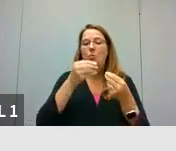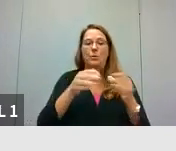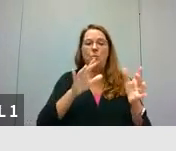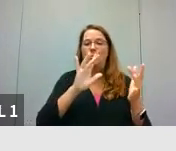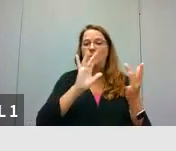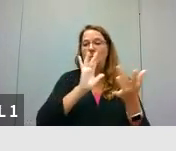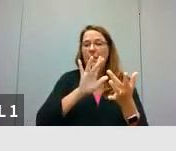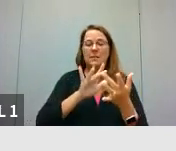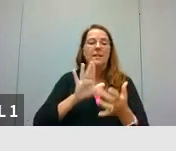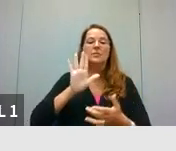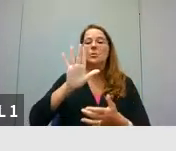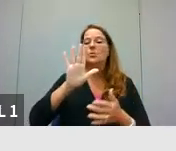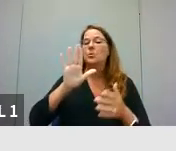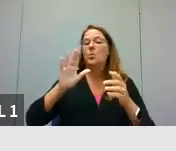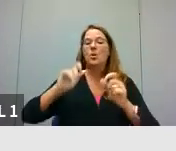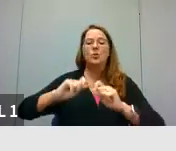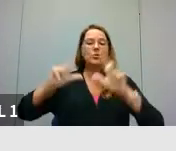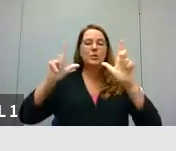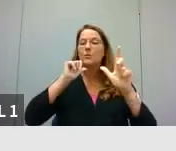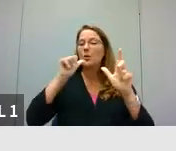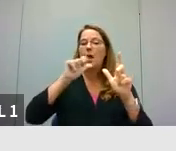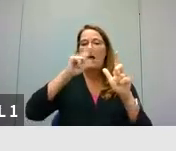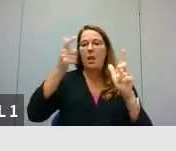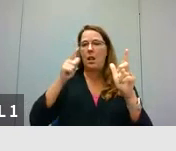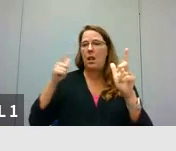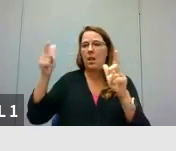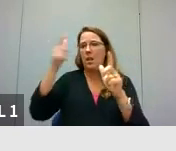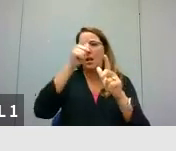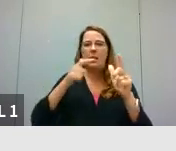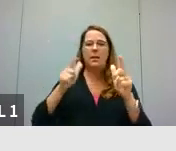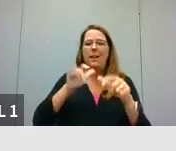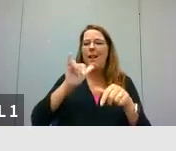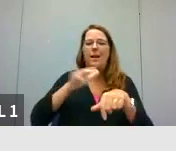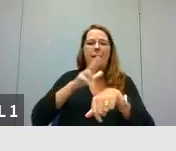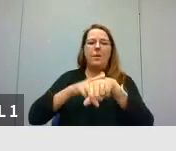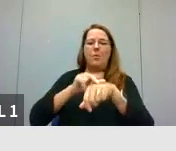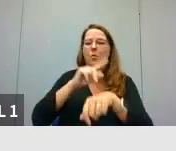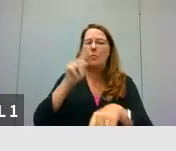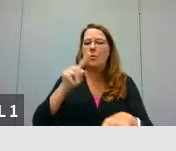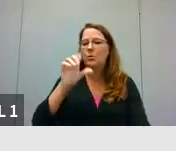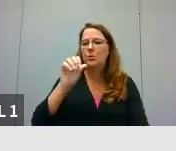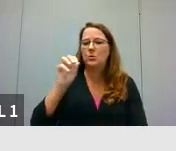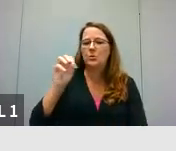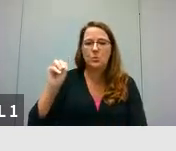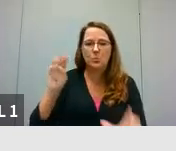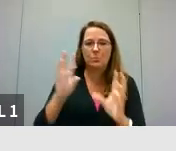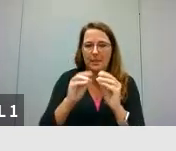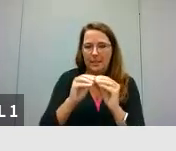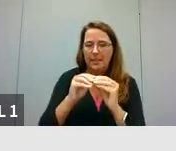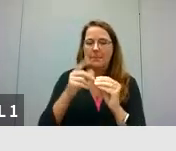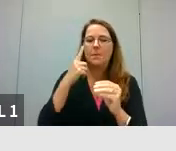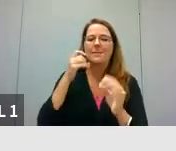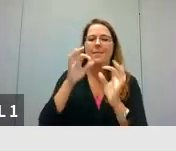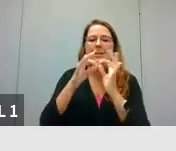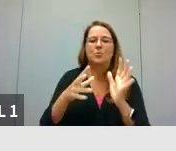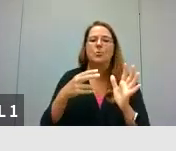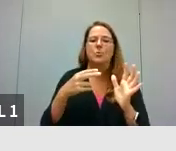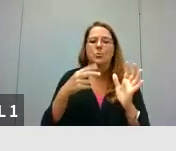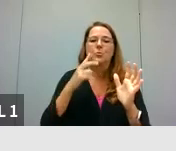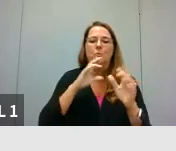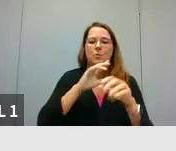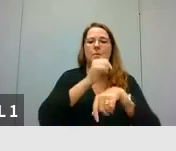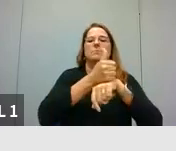bounce around like a normal Zoom meeting, in case you're wondering. So just before